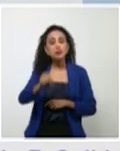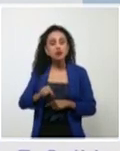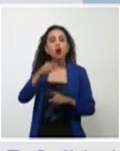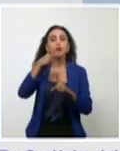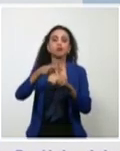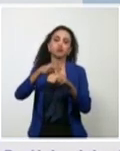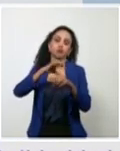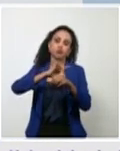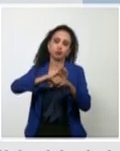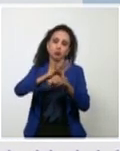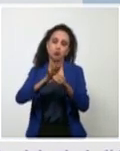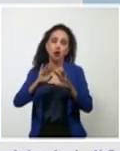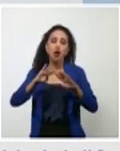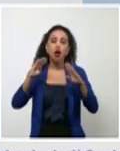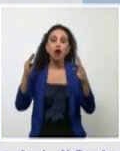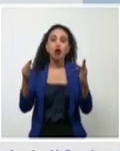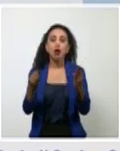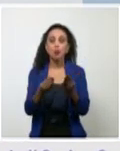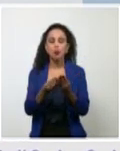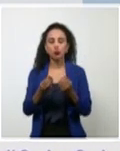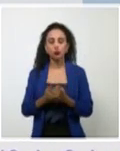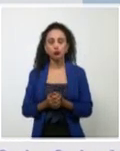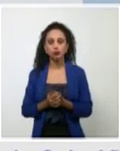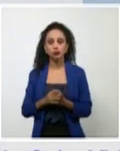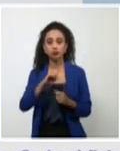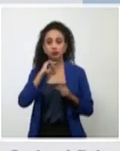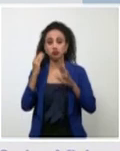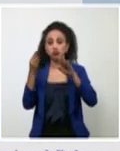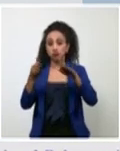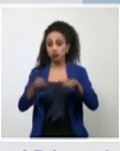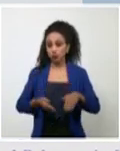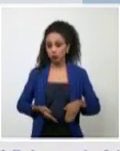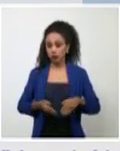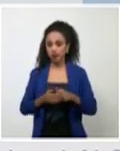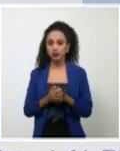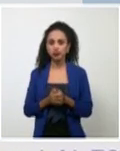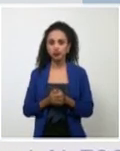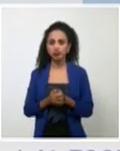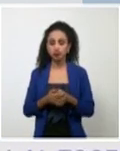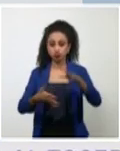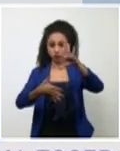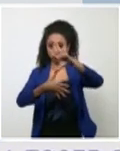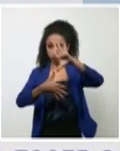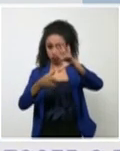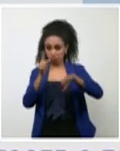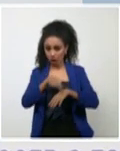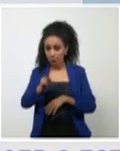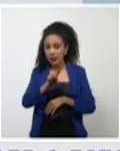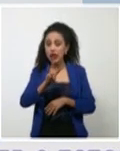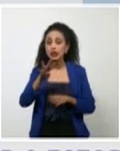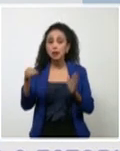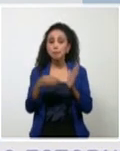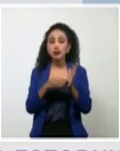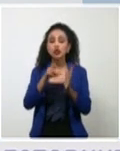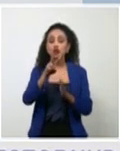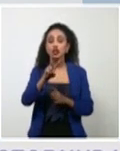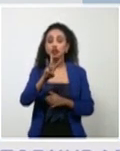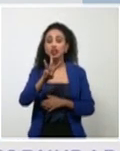45.7% of the total number of cases reported in the world. In the region of the Americas,